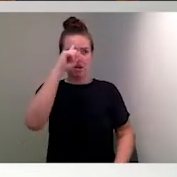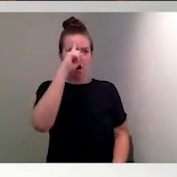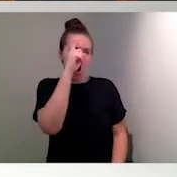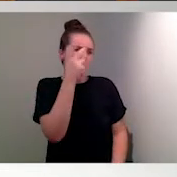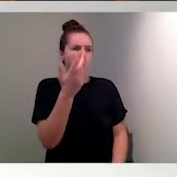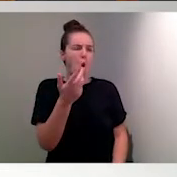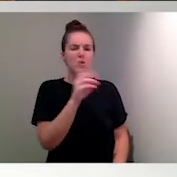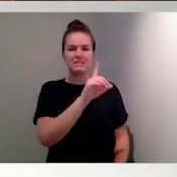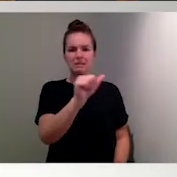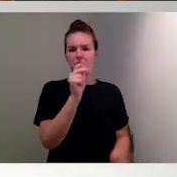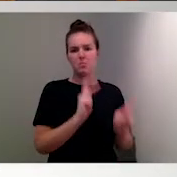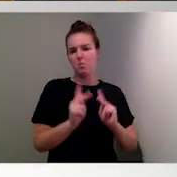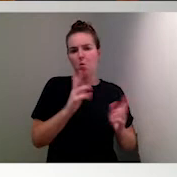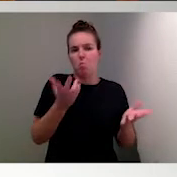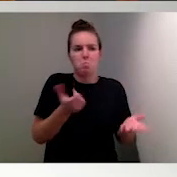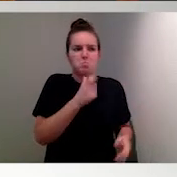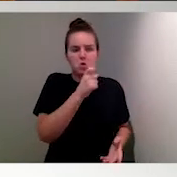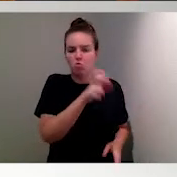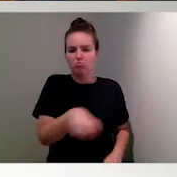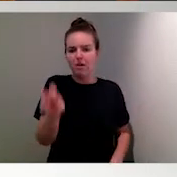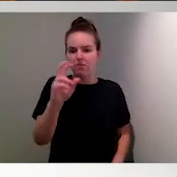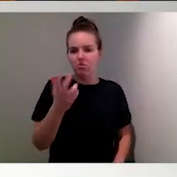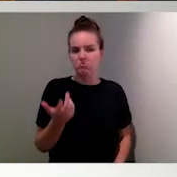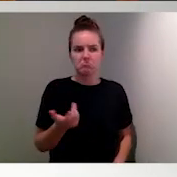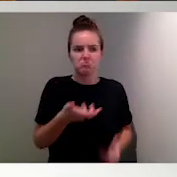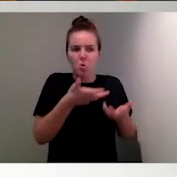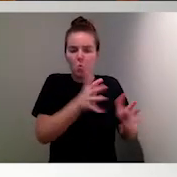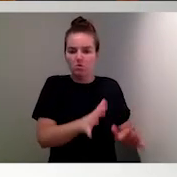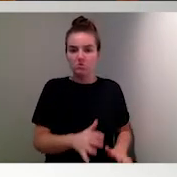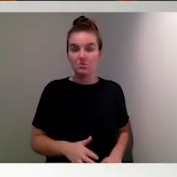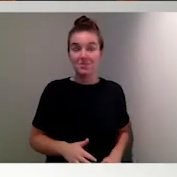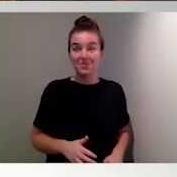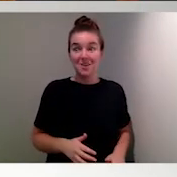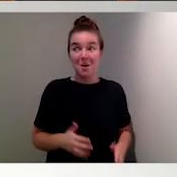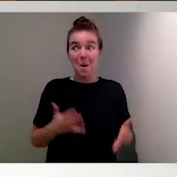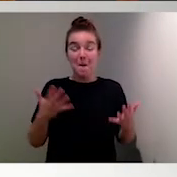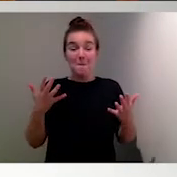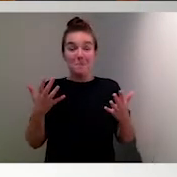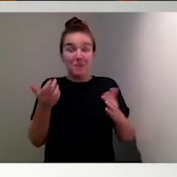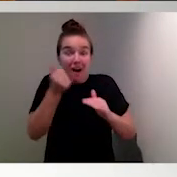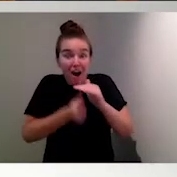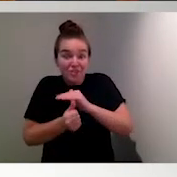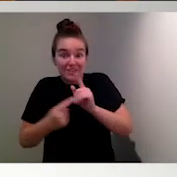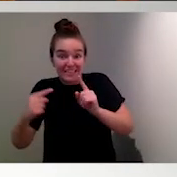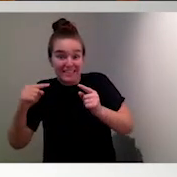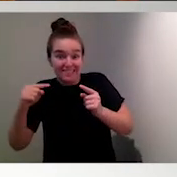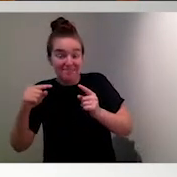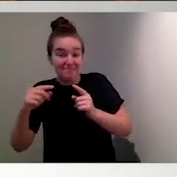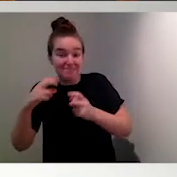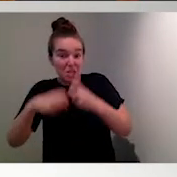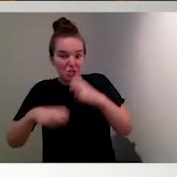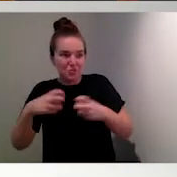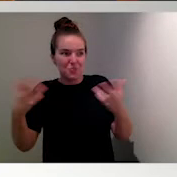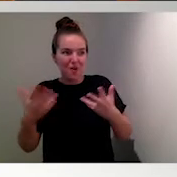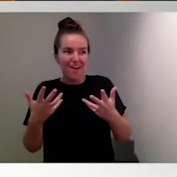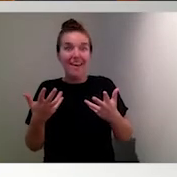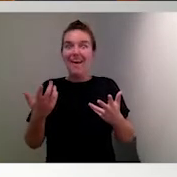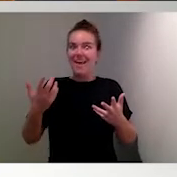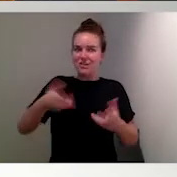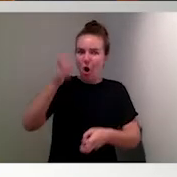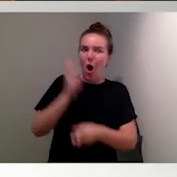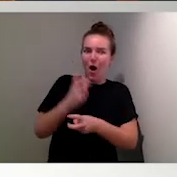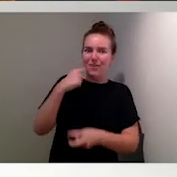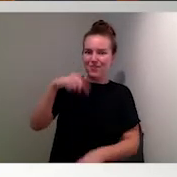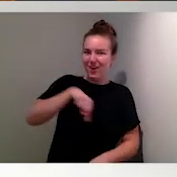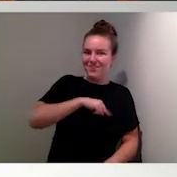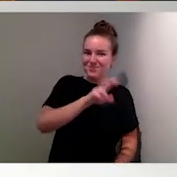that really the issue is it's hard to travel. They think we're just not going because we don't want to. What they don't realize is